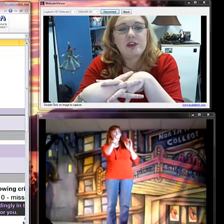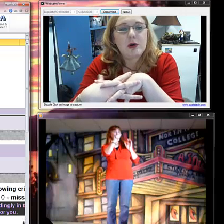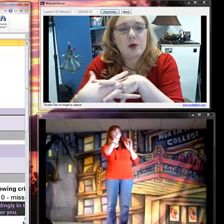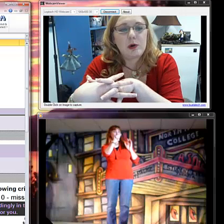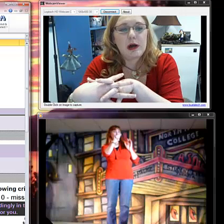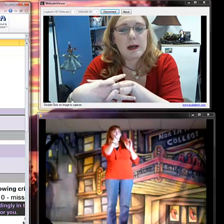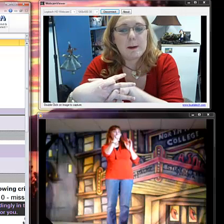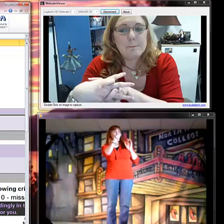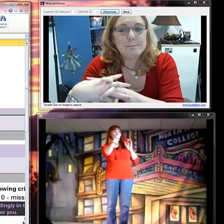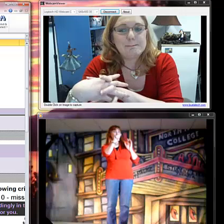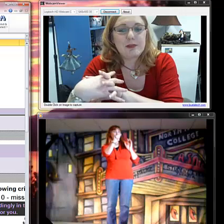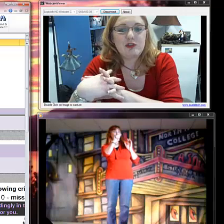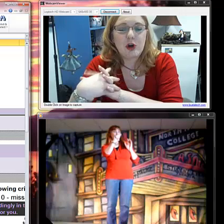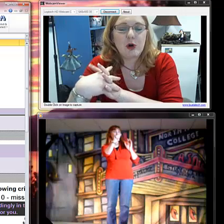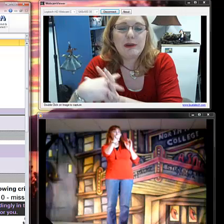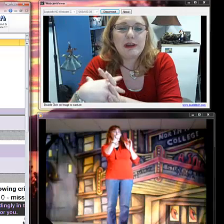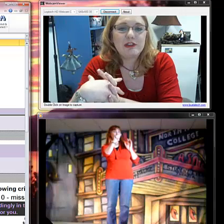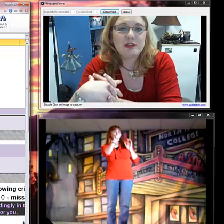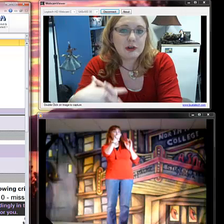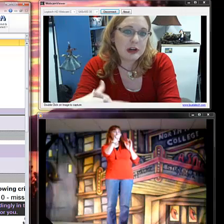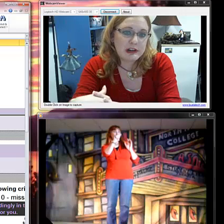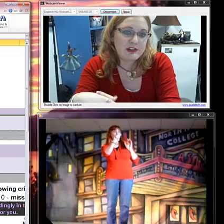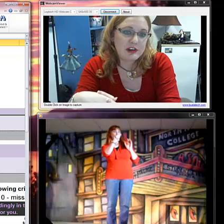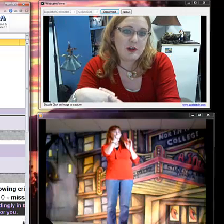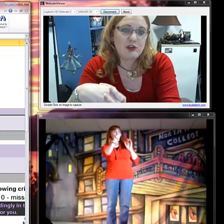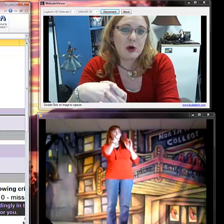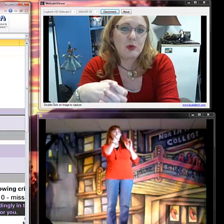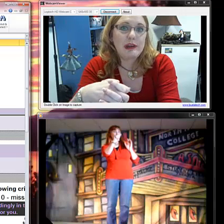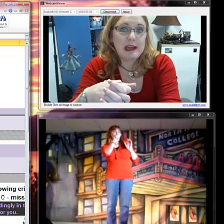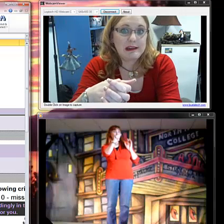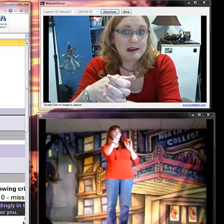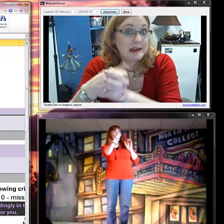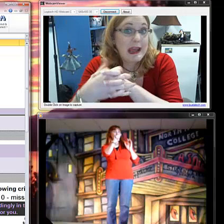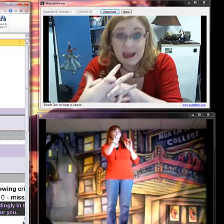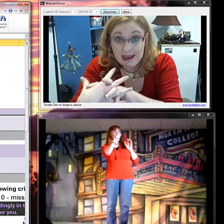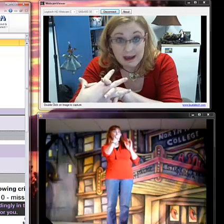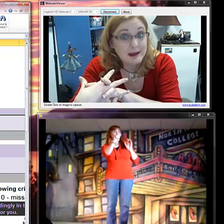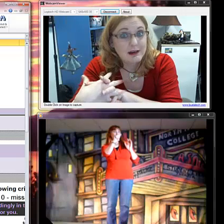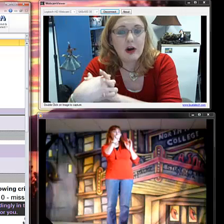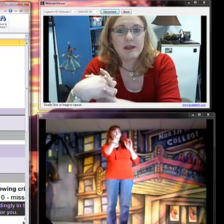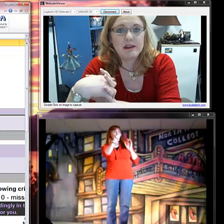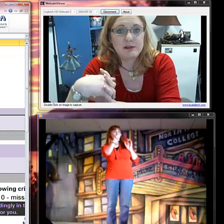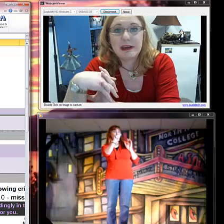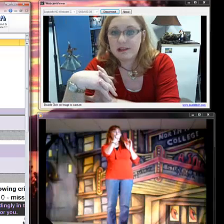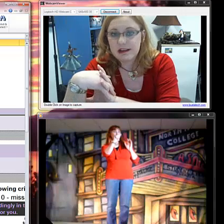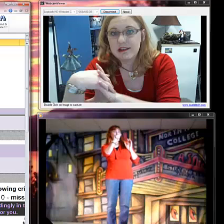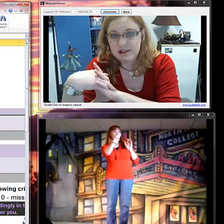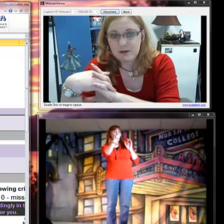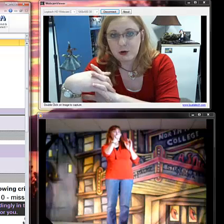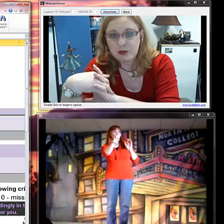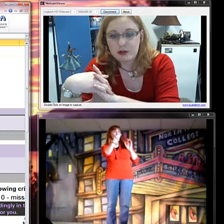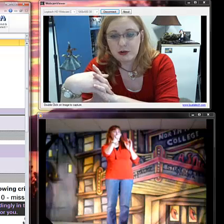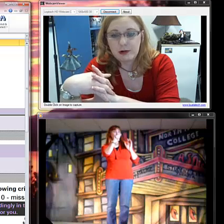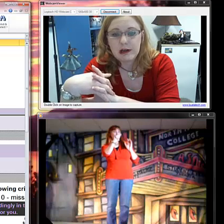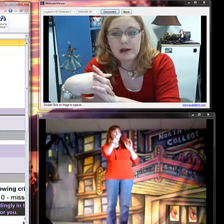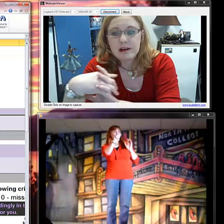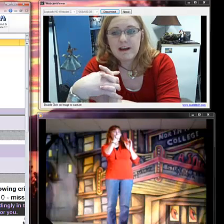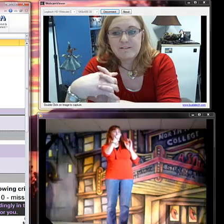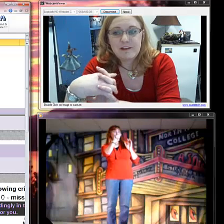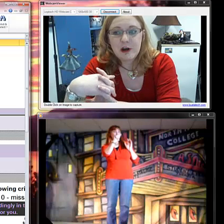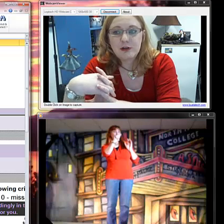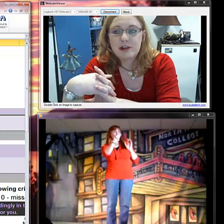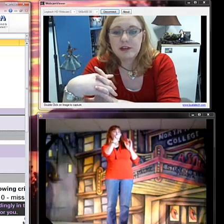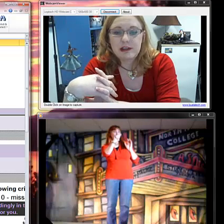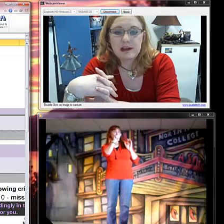Okay, so don't be discouraged if you don't get an A on this, because it is difficult to do.